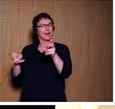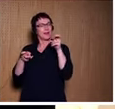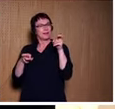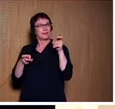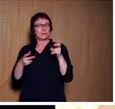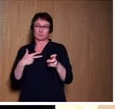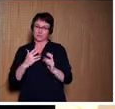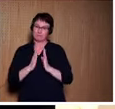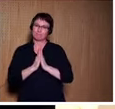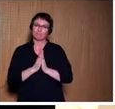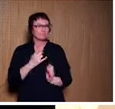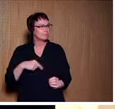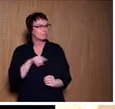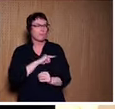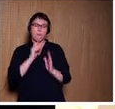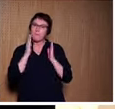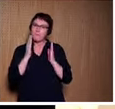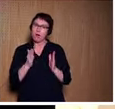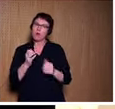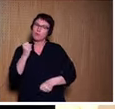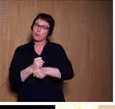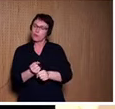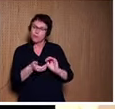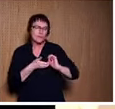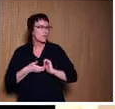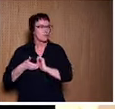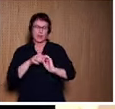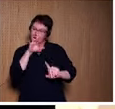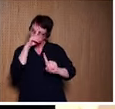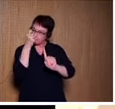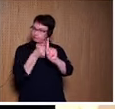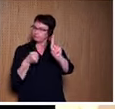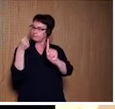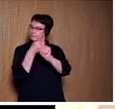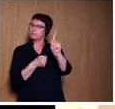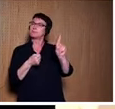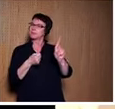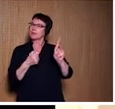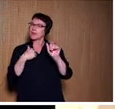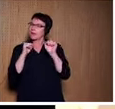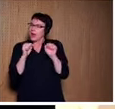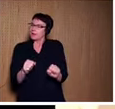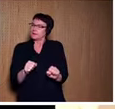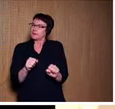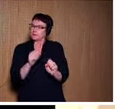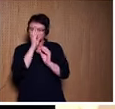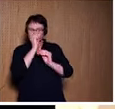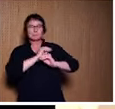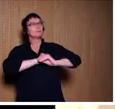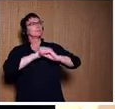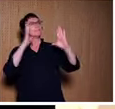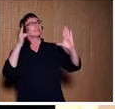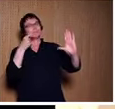become informed, coordinated, and invigorated in our advocacy and to activate our